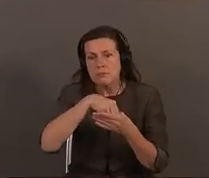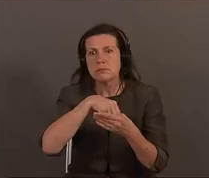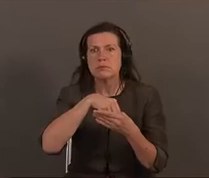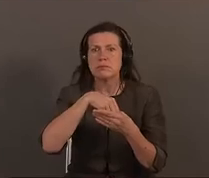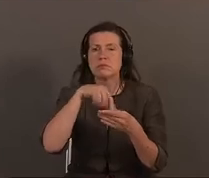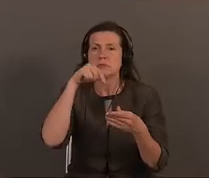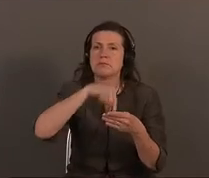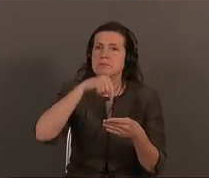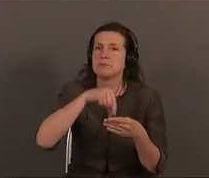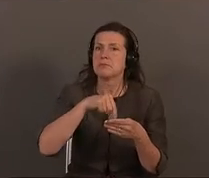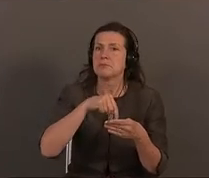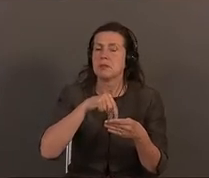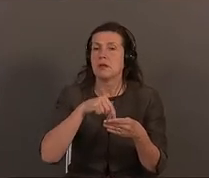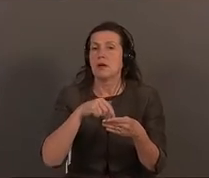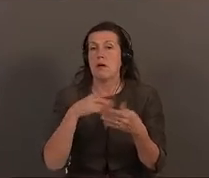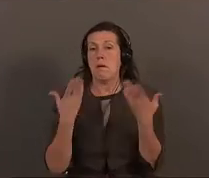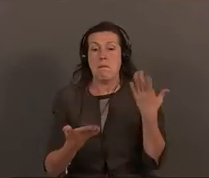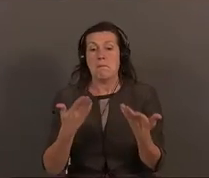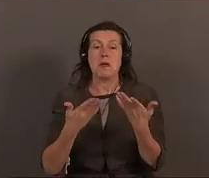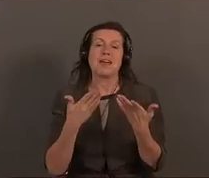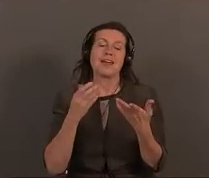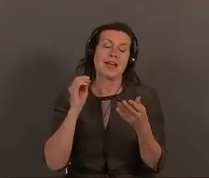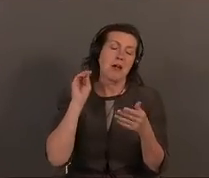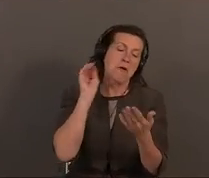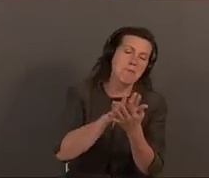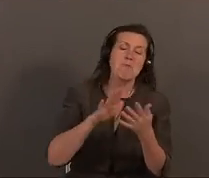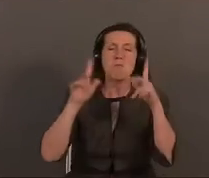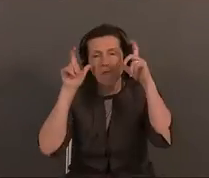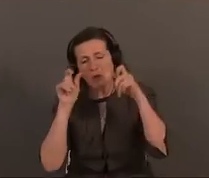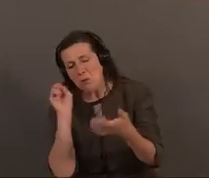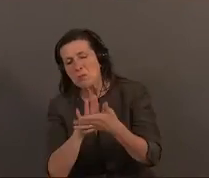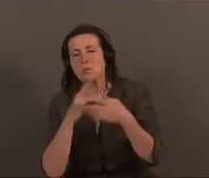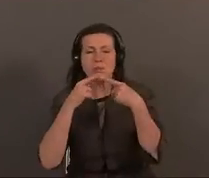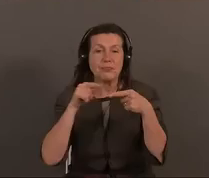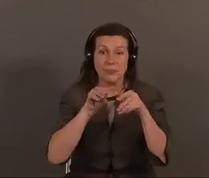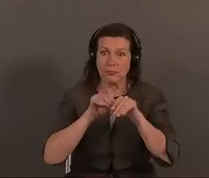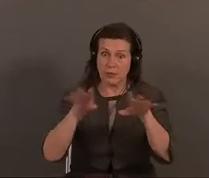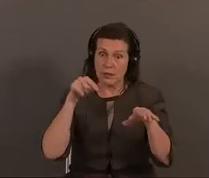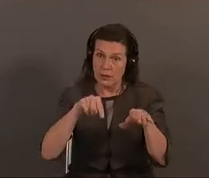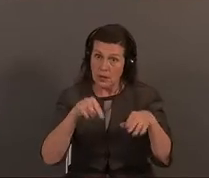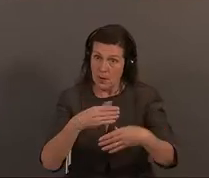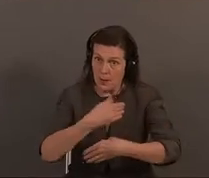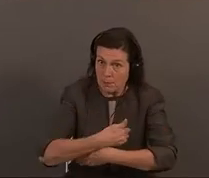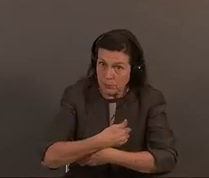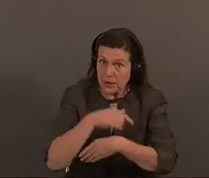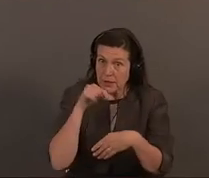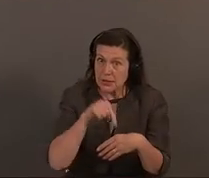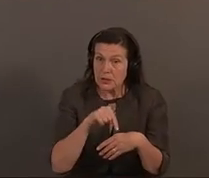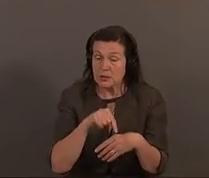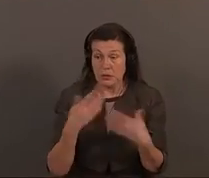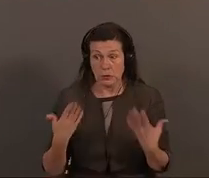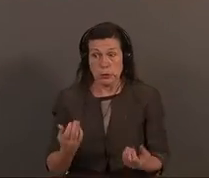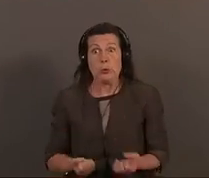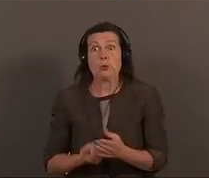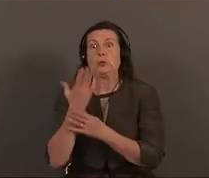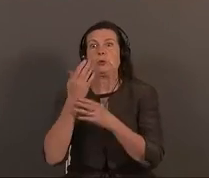unwillingly actually produce in huge quantities. Do you feel that, again, in this new system,